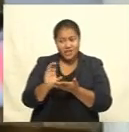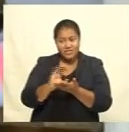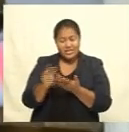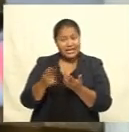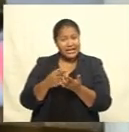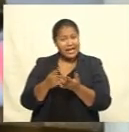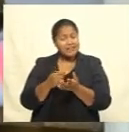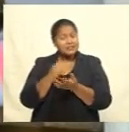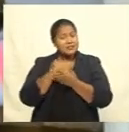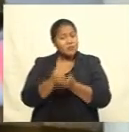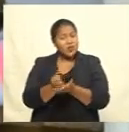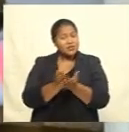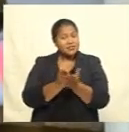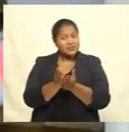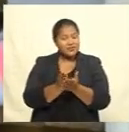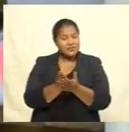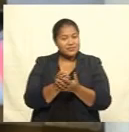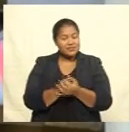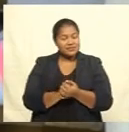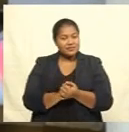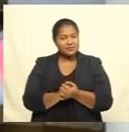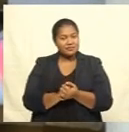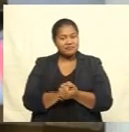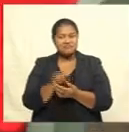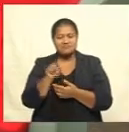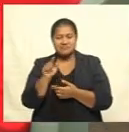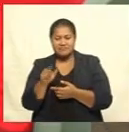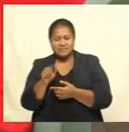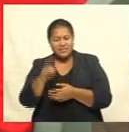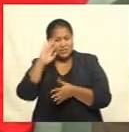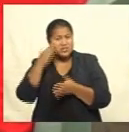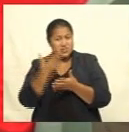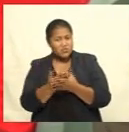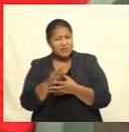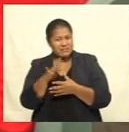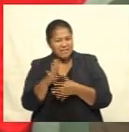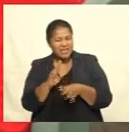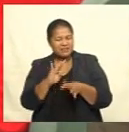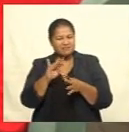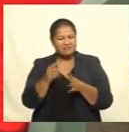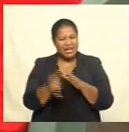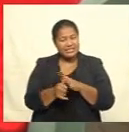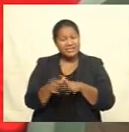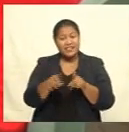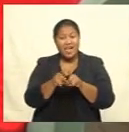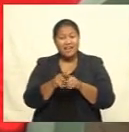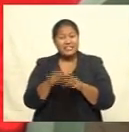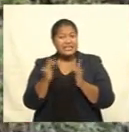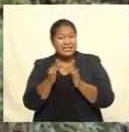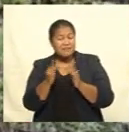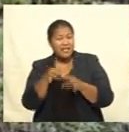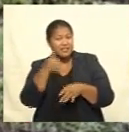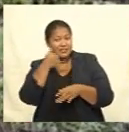services that students may access via email, telephones, or virtually